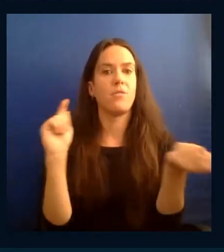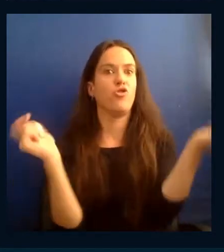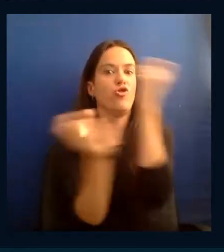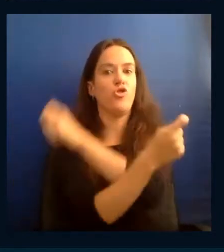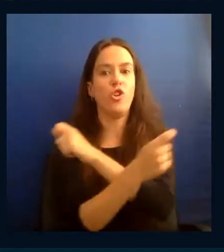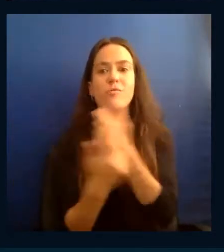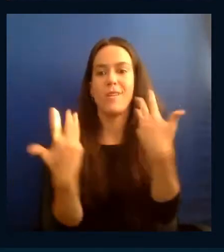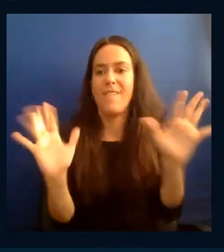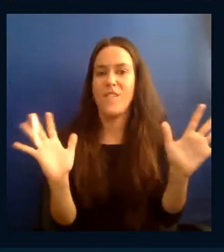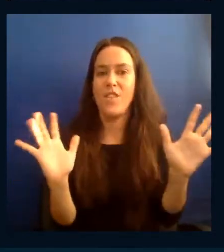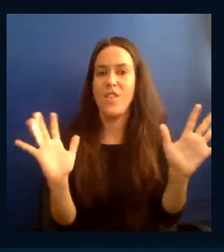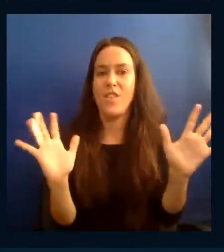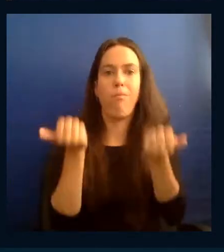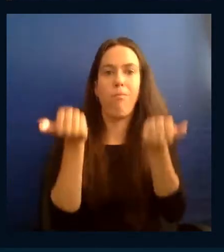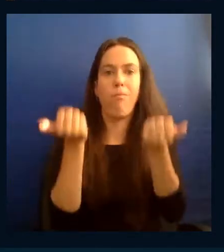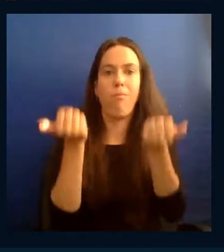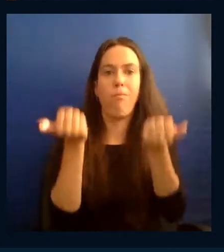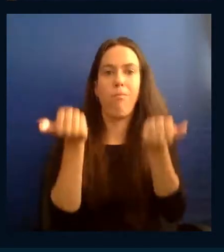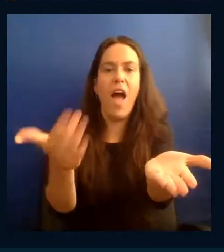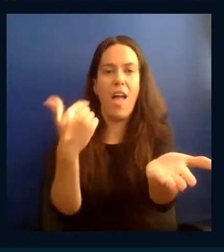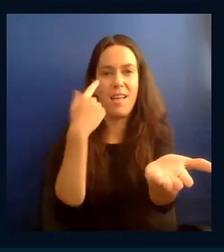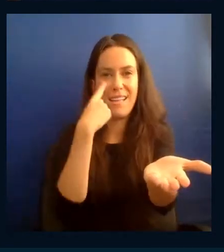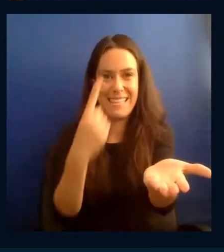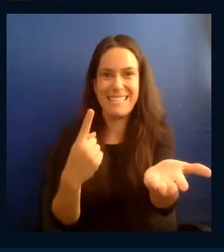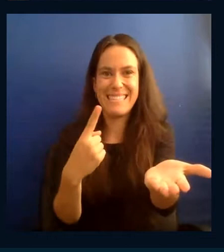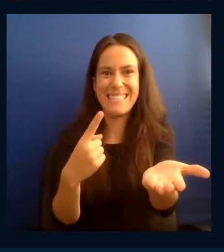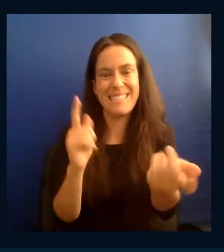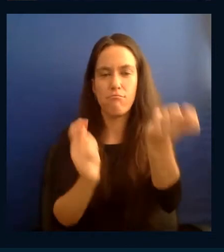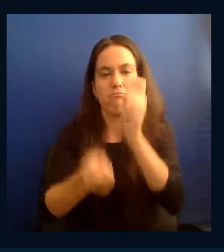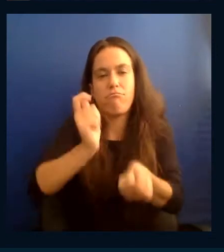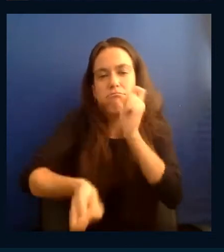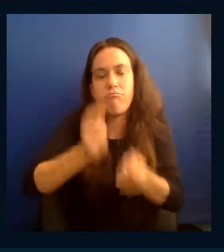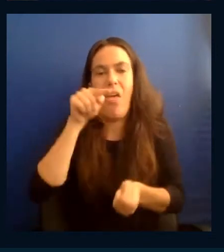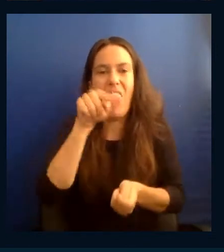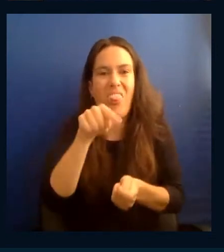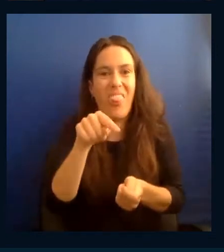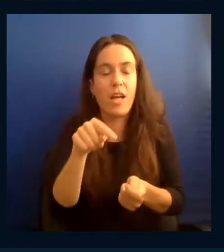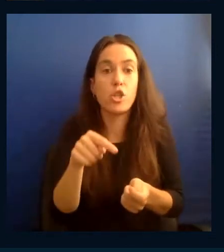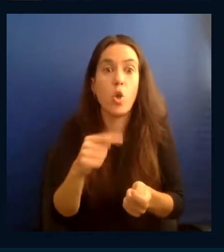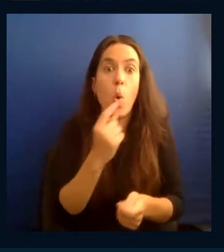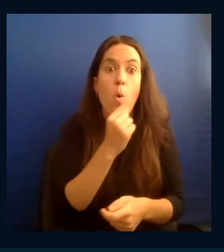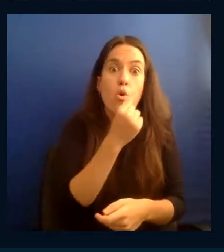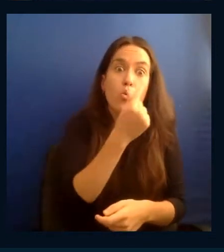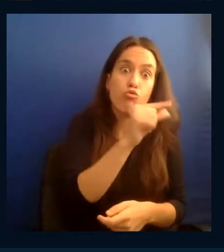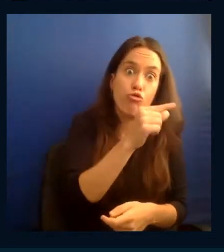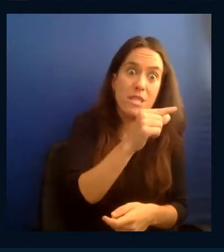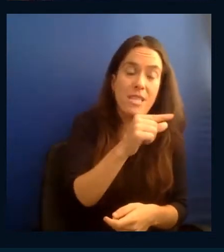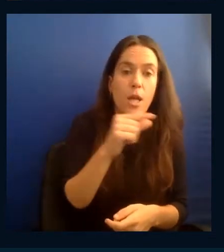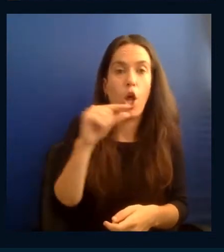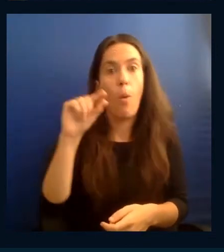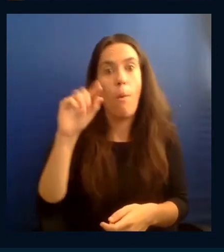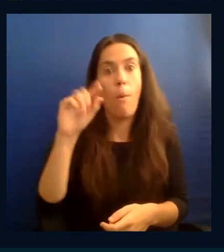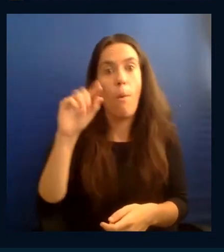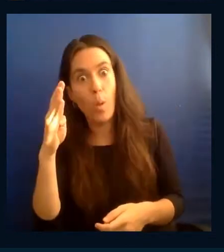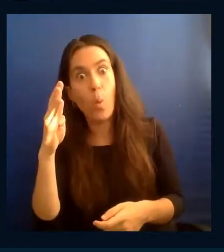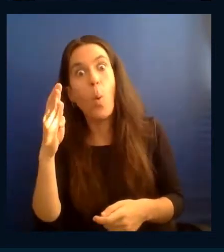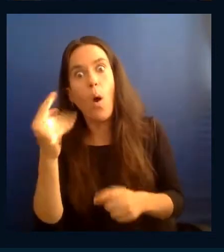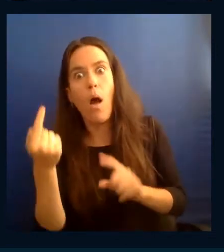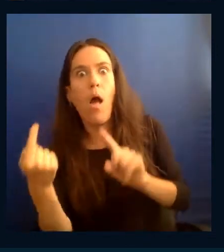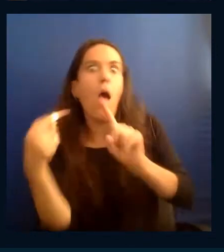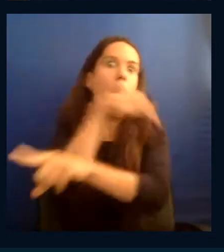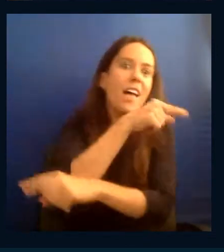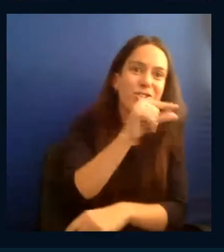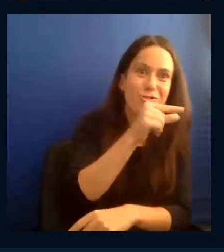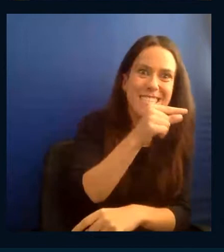either reroute for your load balancer or make another change in another way. And then your green and your old blue environment now becomes your green environment, and that's